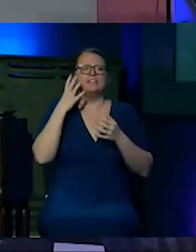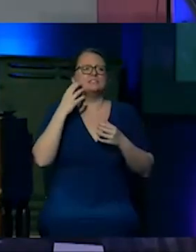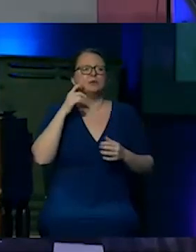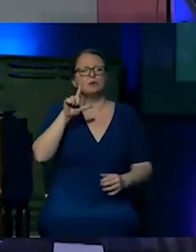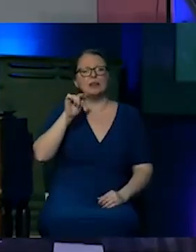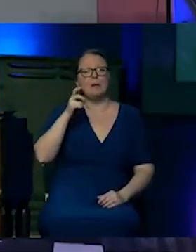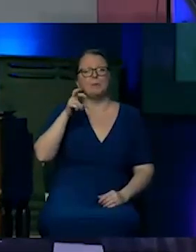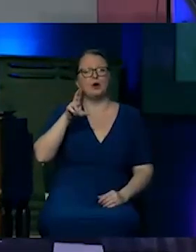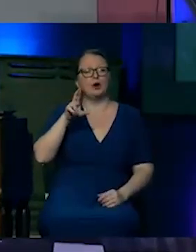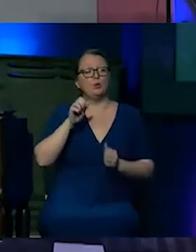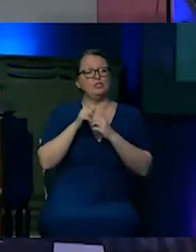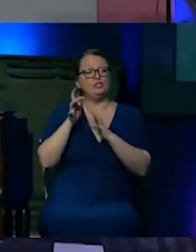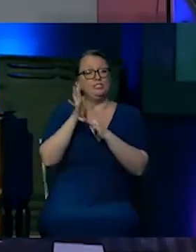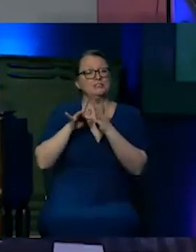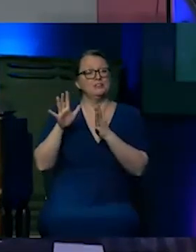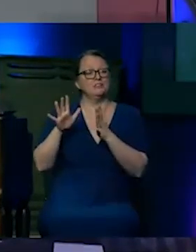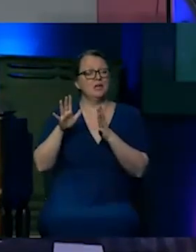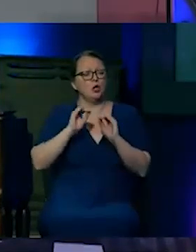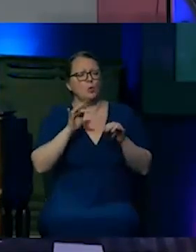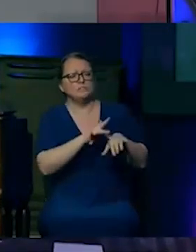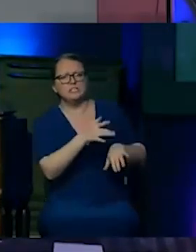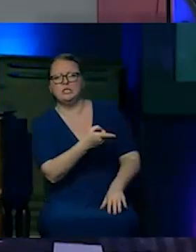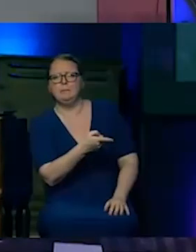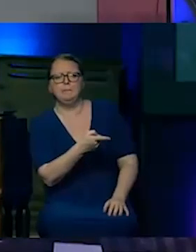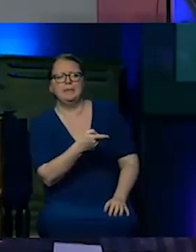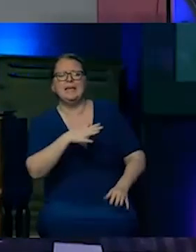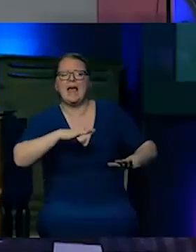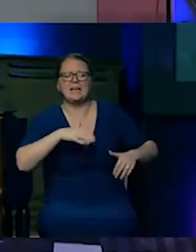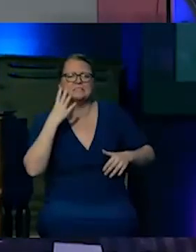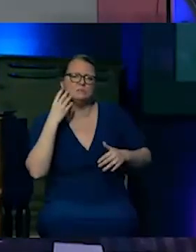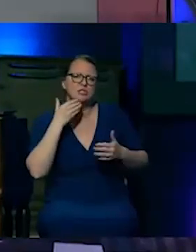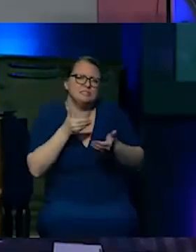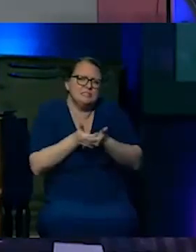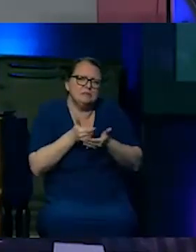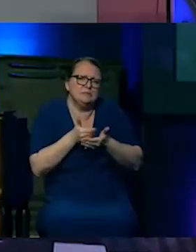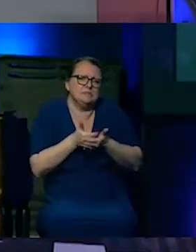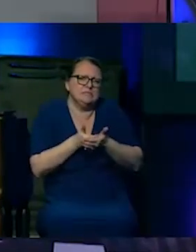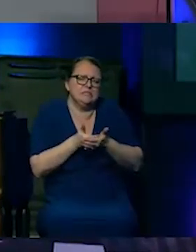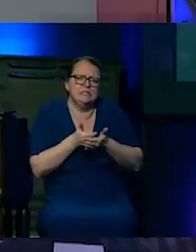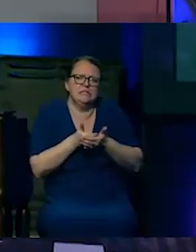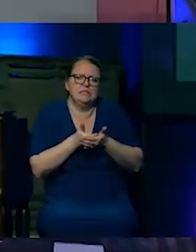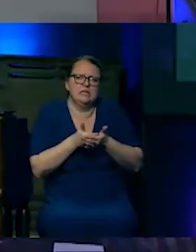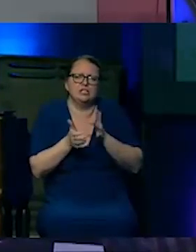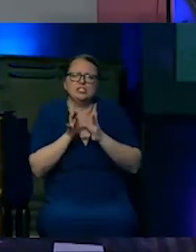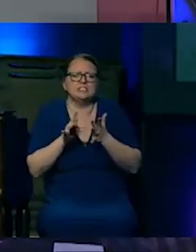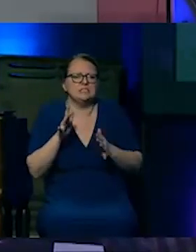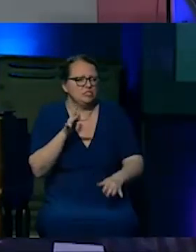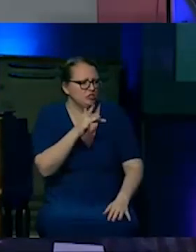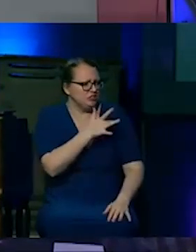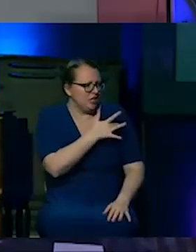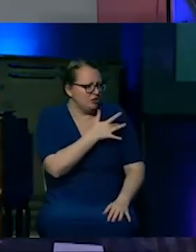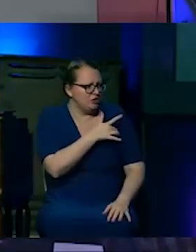Jesus, and nobody would touch him. He hadn't experienced intimacy and closeness. And Jesus touched